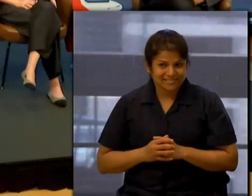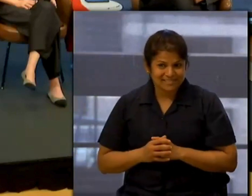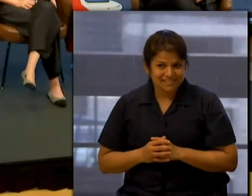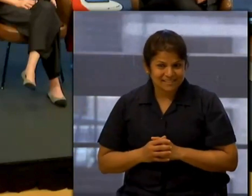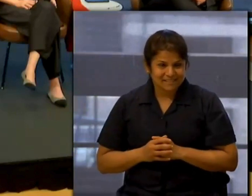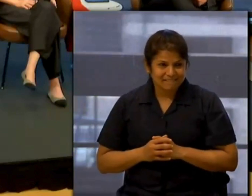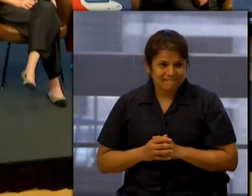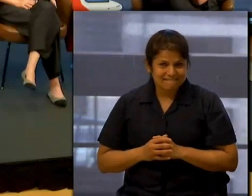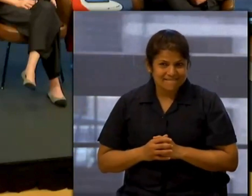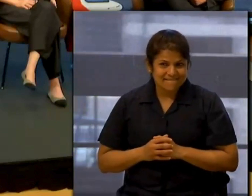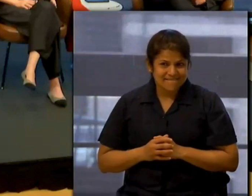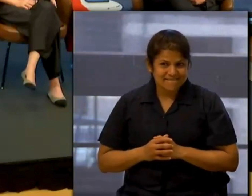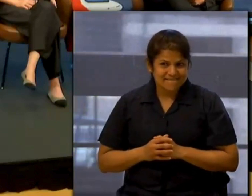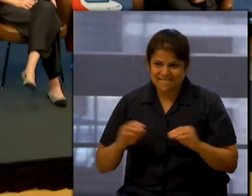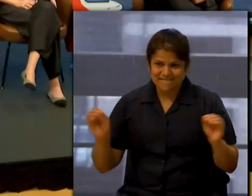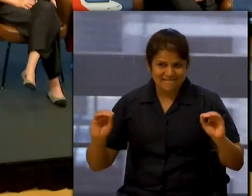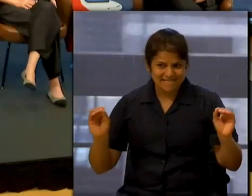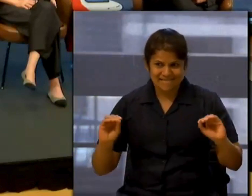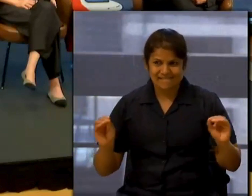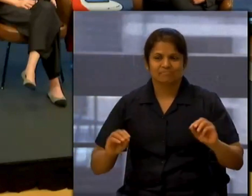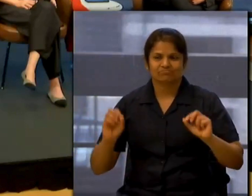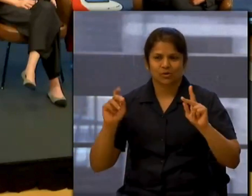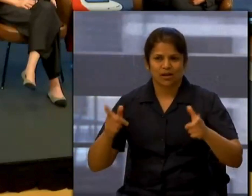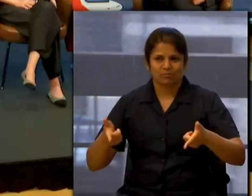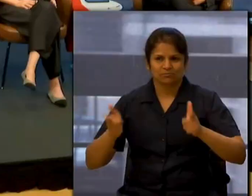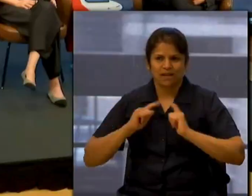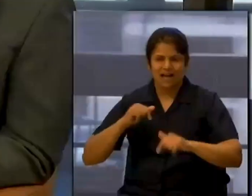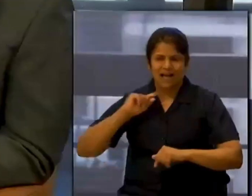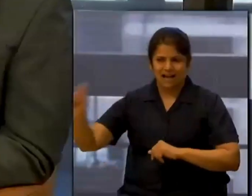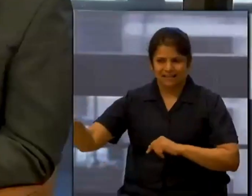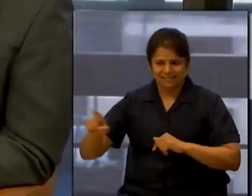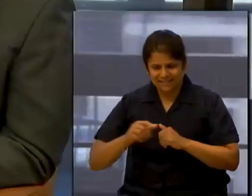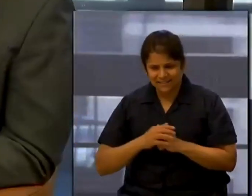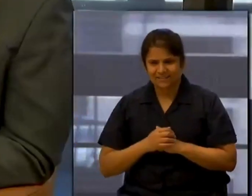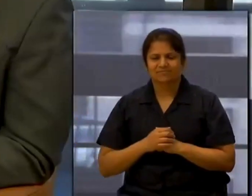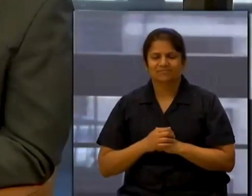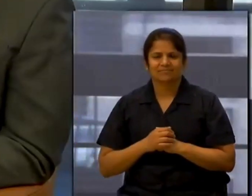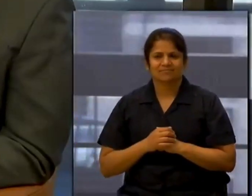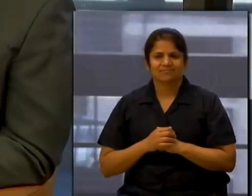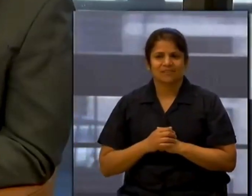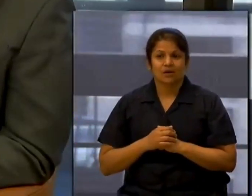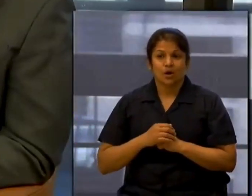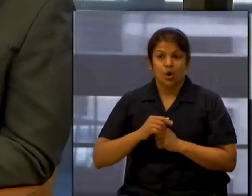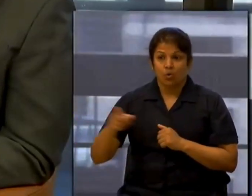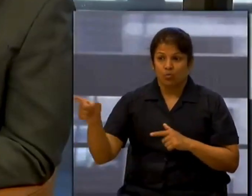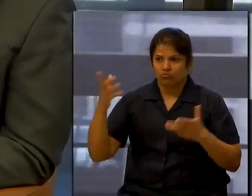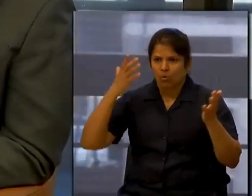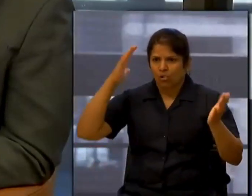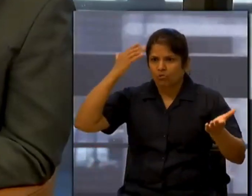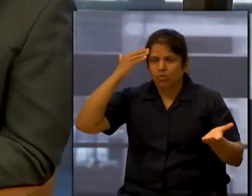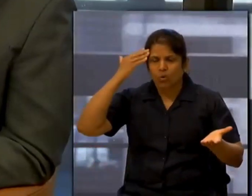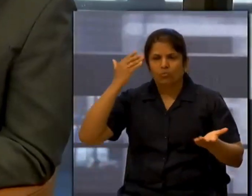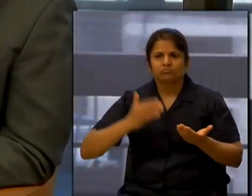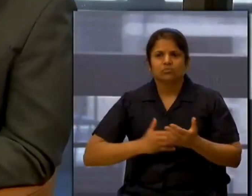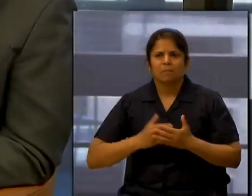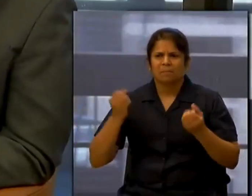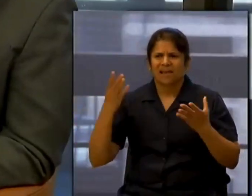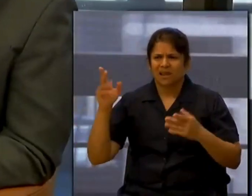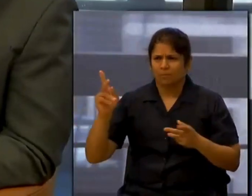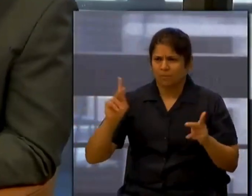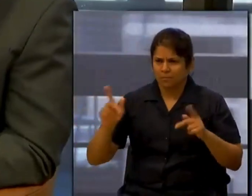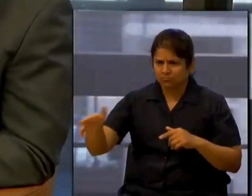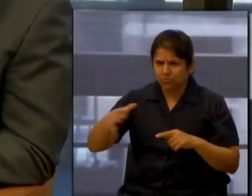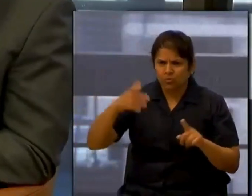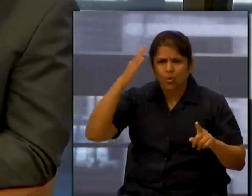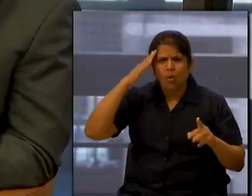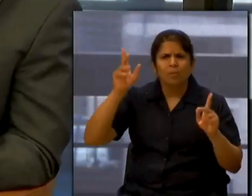Okay, I'm gonna ask. You know, as folks know, my guess is that many of you have been on panels in the past, and you know that we